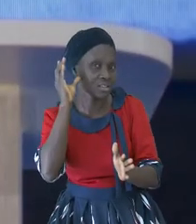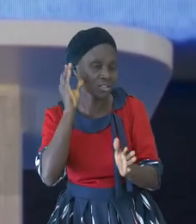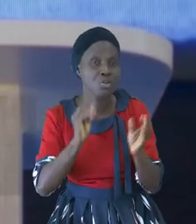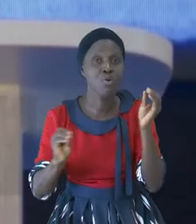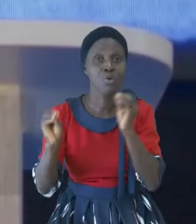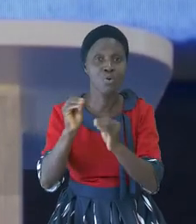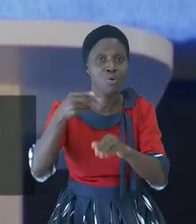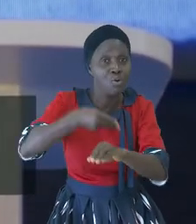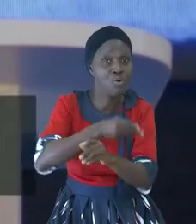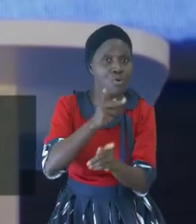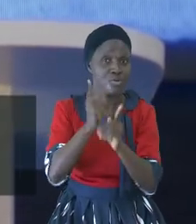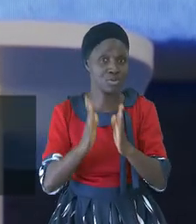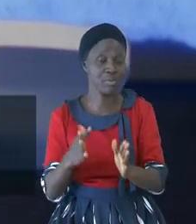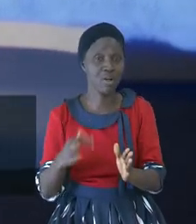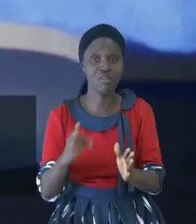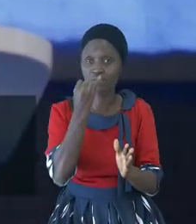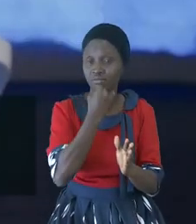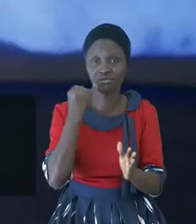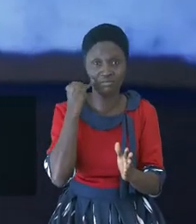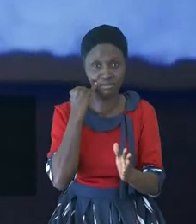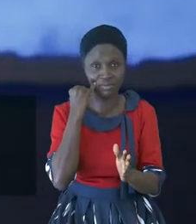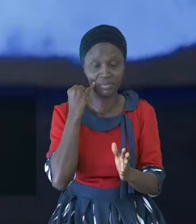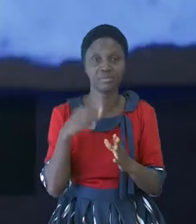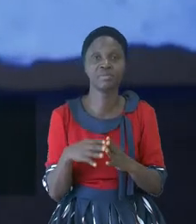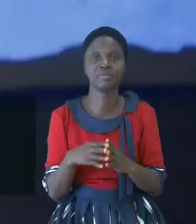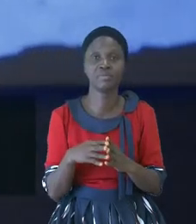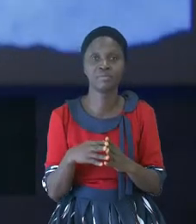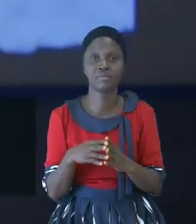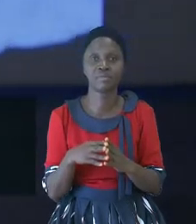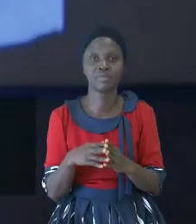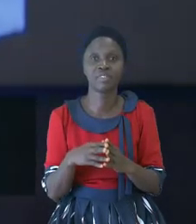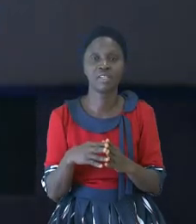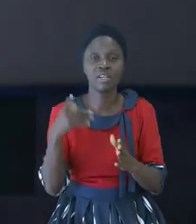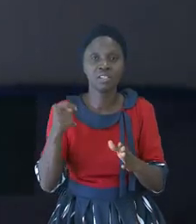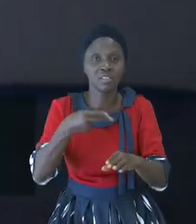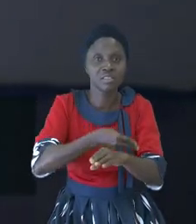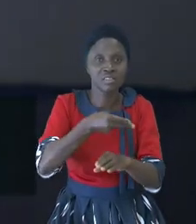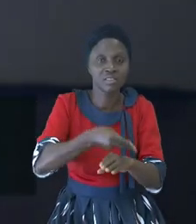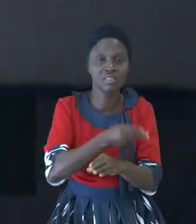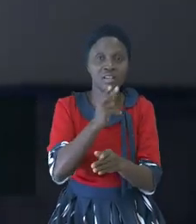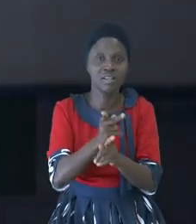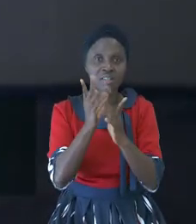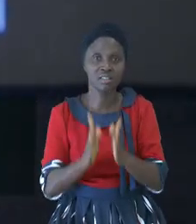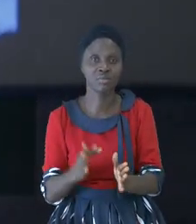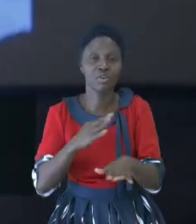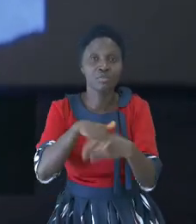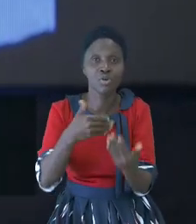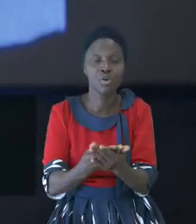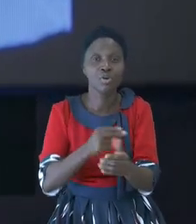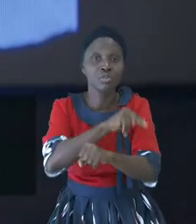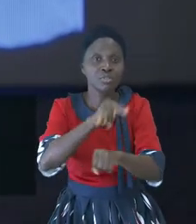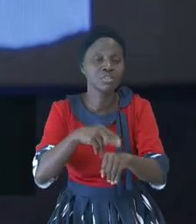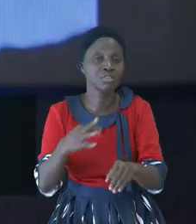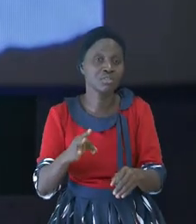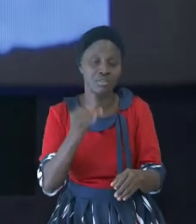shepherd of Israel. If the shepherd of the whole nation of Israel, and if it's the shepherd of